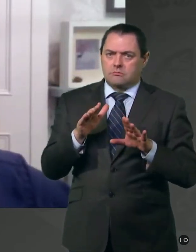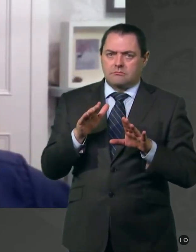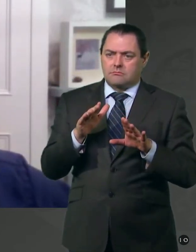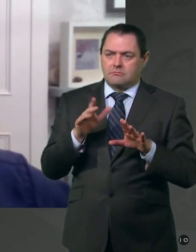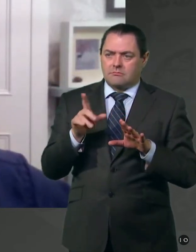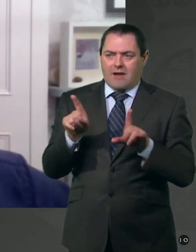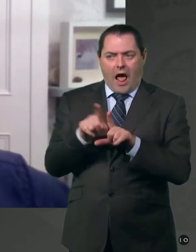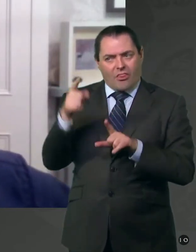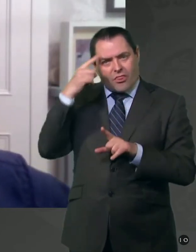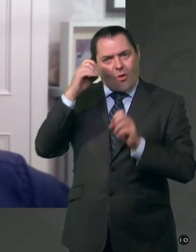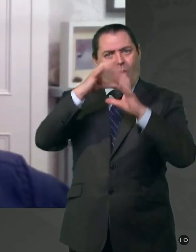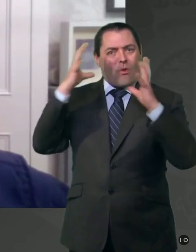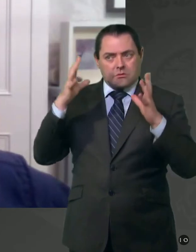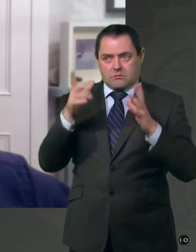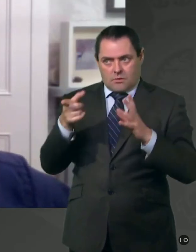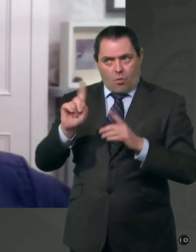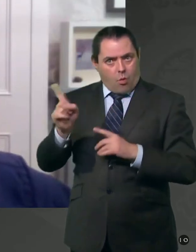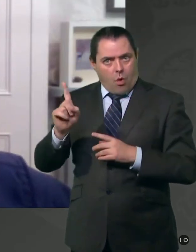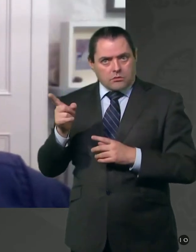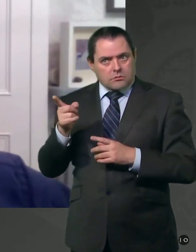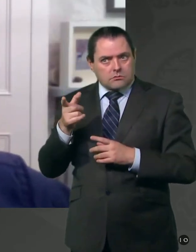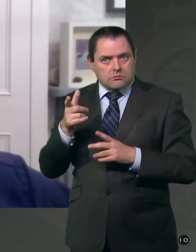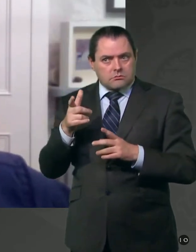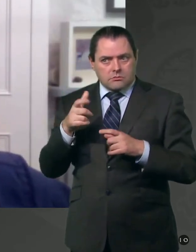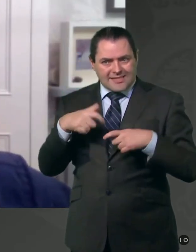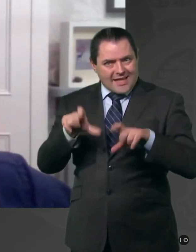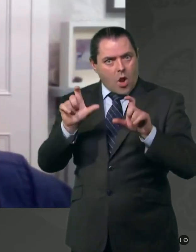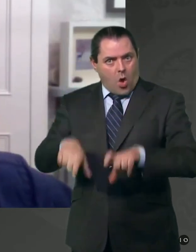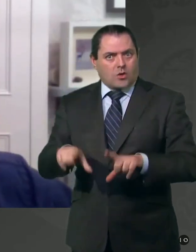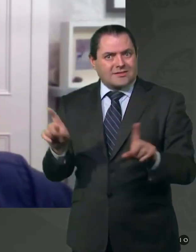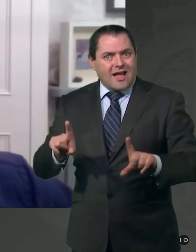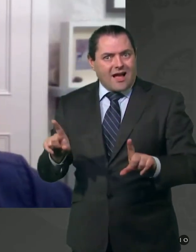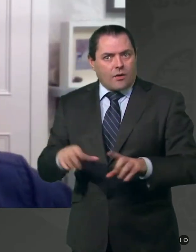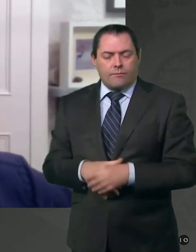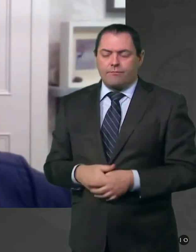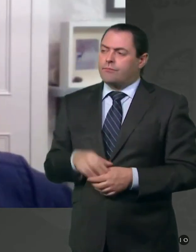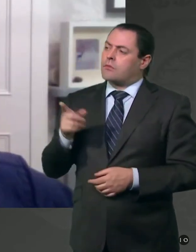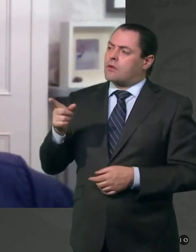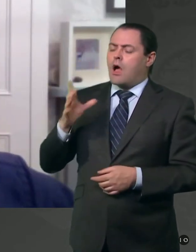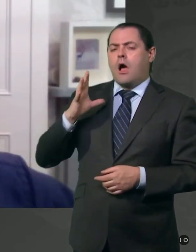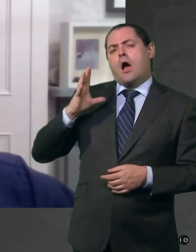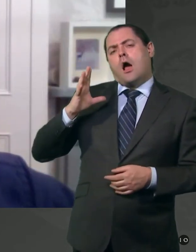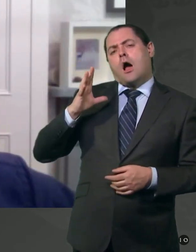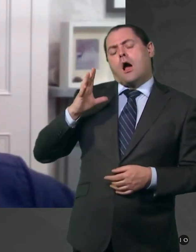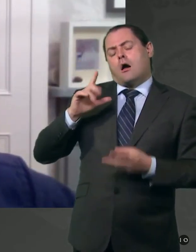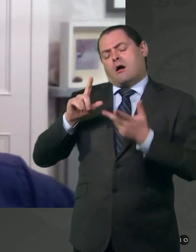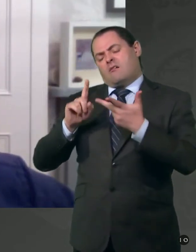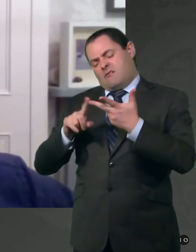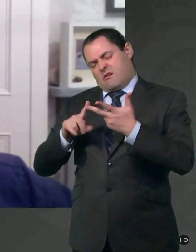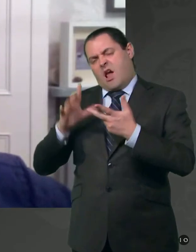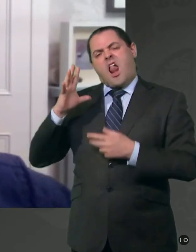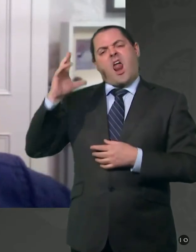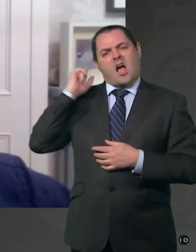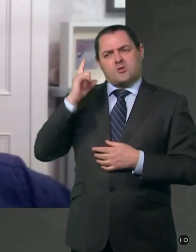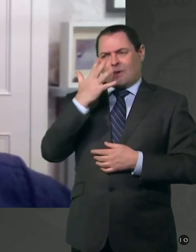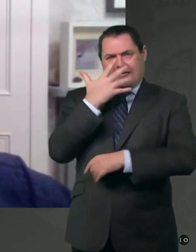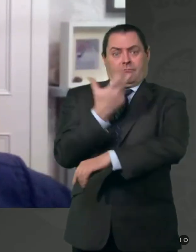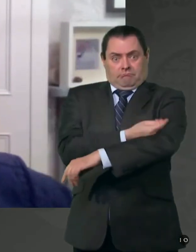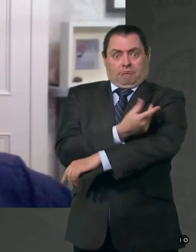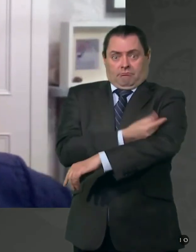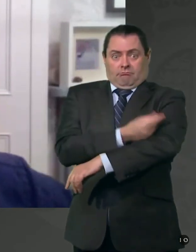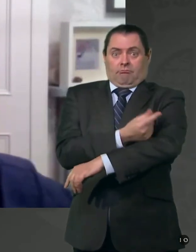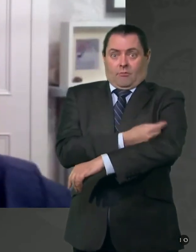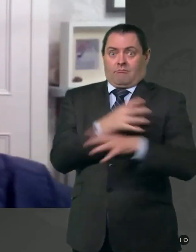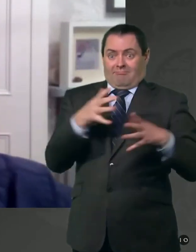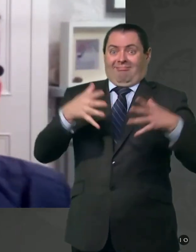week for first doses on the vaccination. This week they've dropped. I just wondered why that is. Is it the supply? Is it the weather?